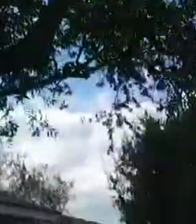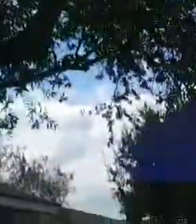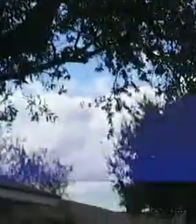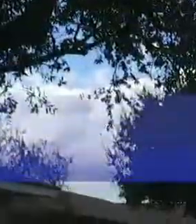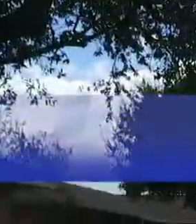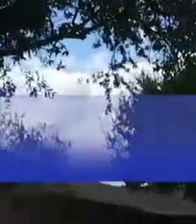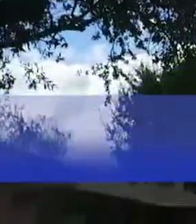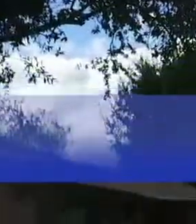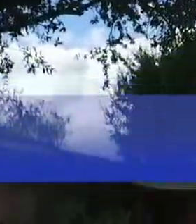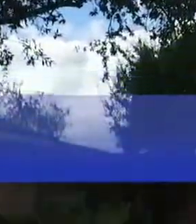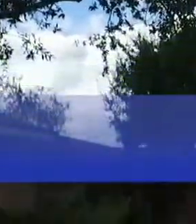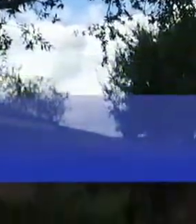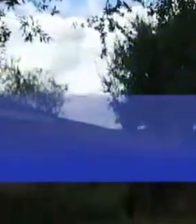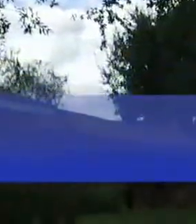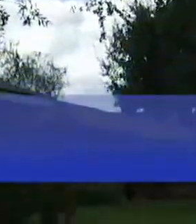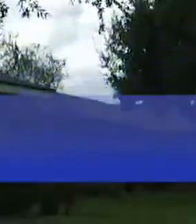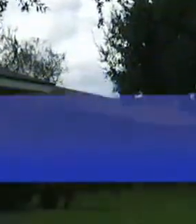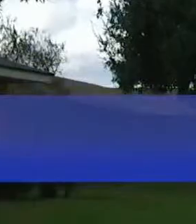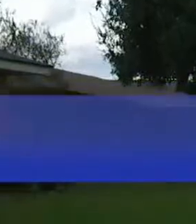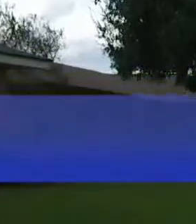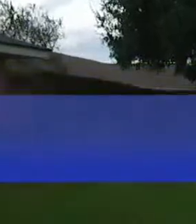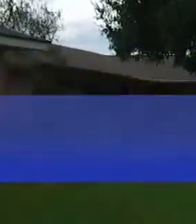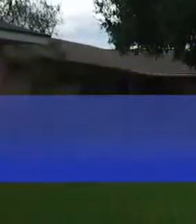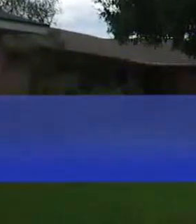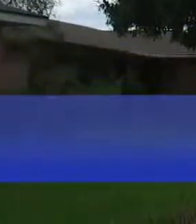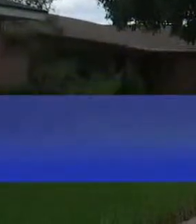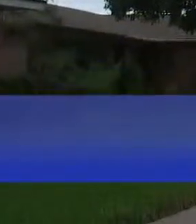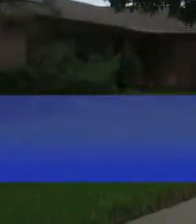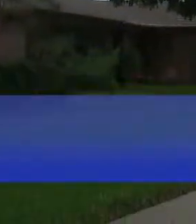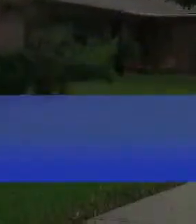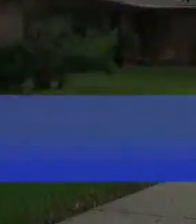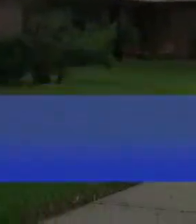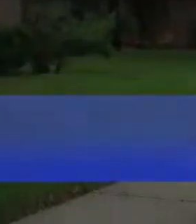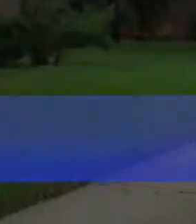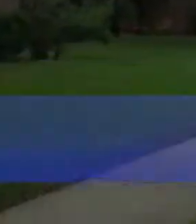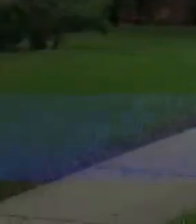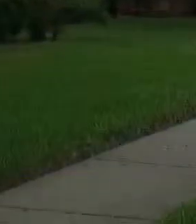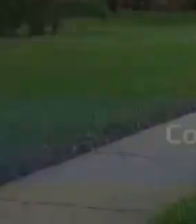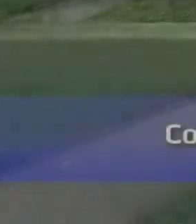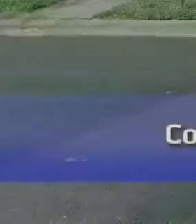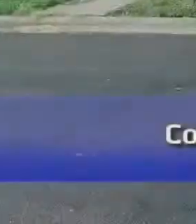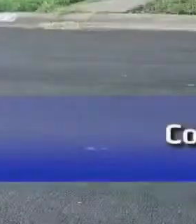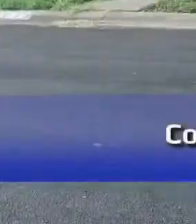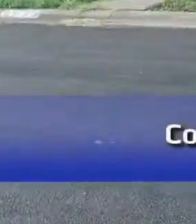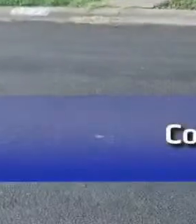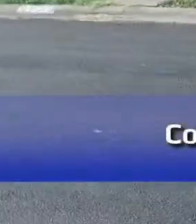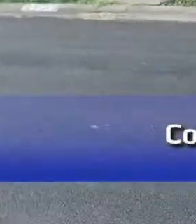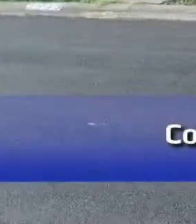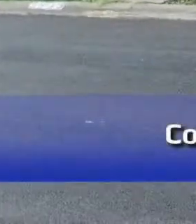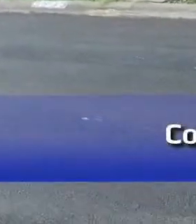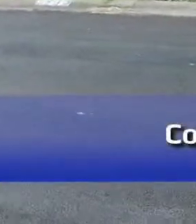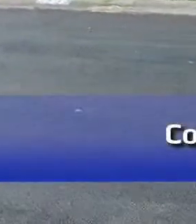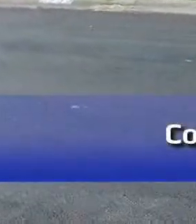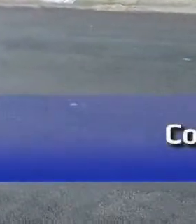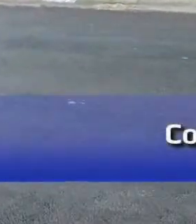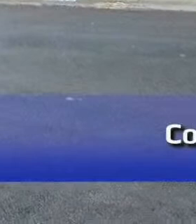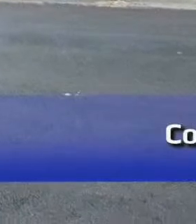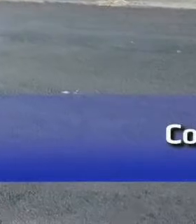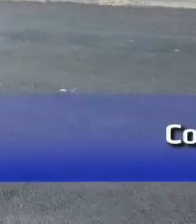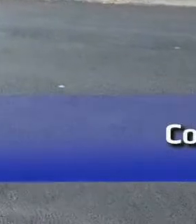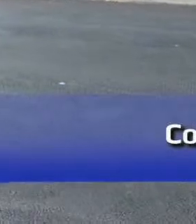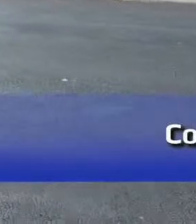collection, residents must remove the carts off the street before midnight per City Ordinance Chapter 21. The carts must be away